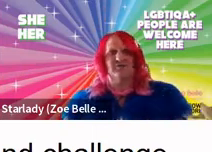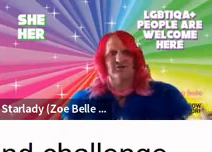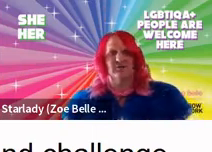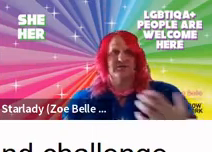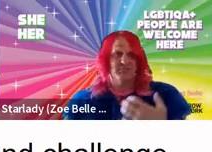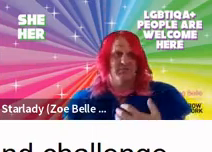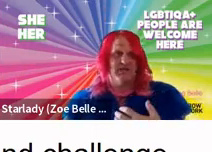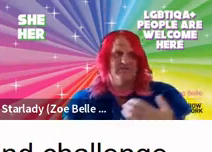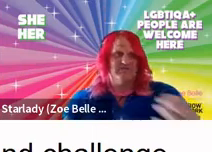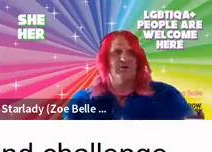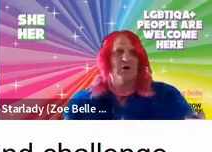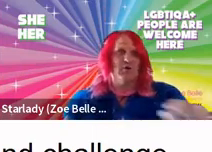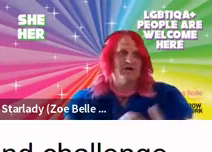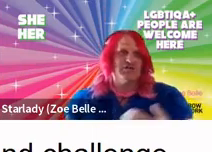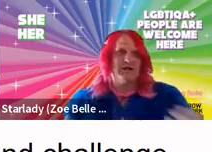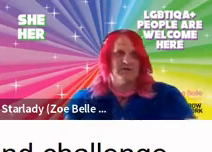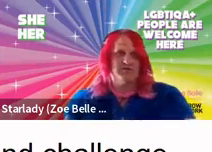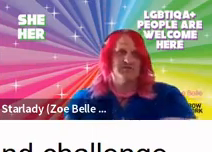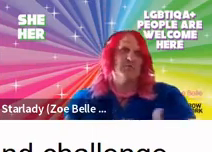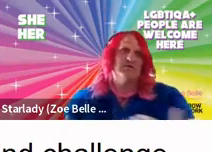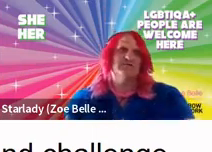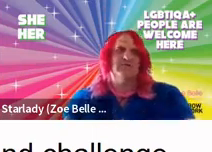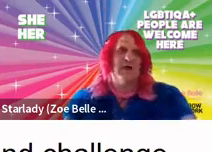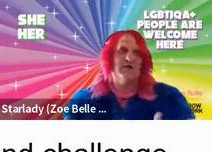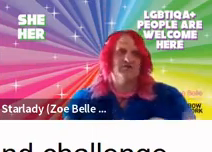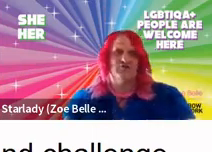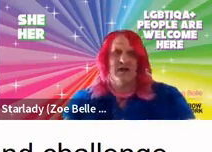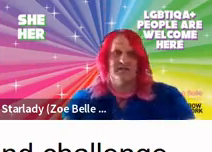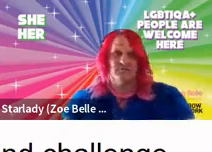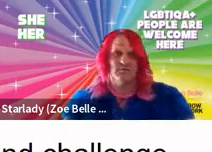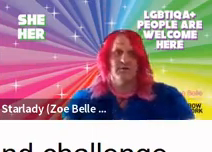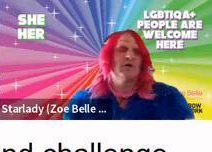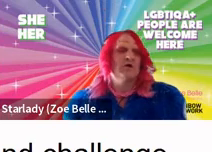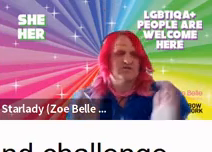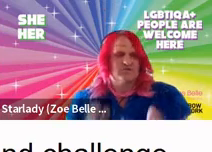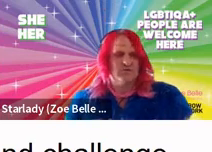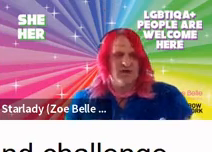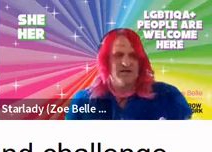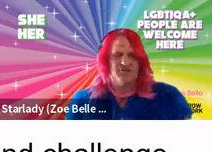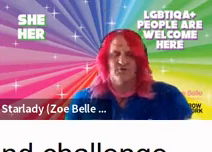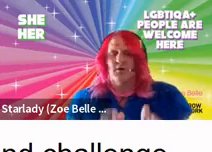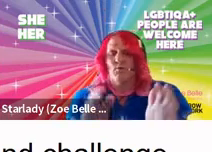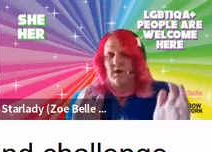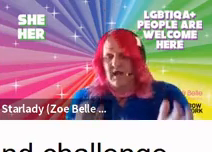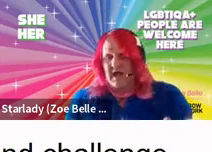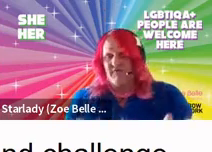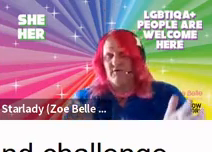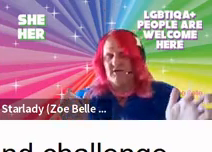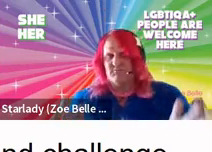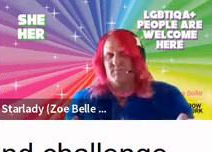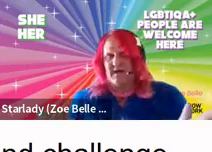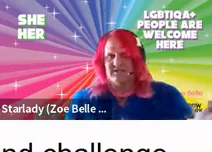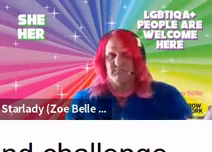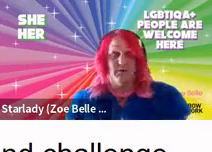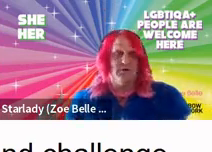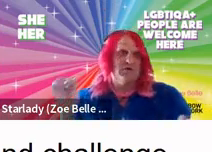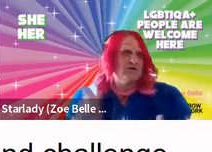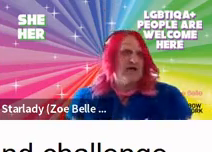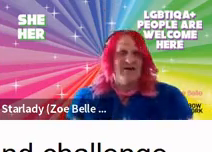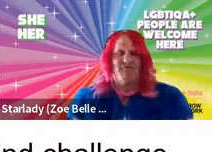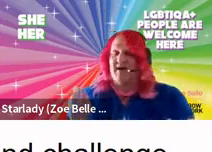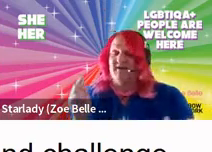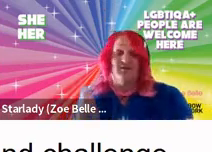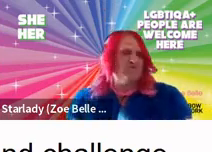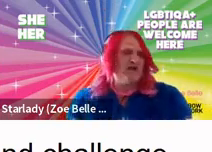that attitudes and beliefs to go unchallenged when it's around trans women? Discrimination, whatever it is based